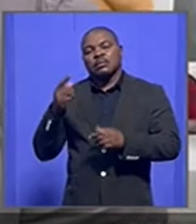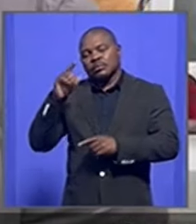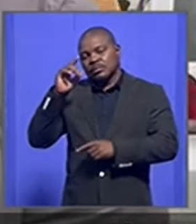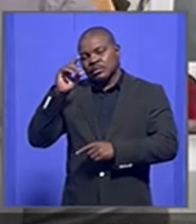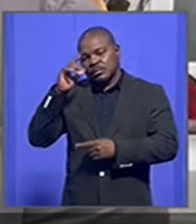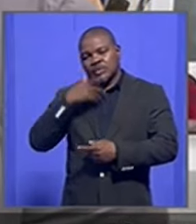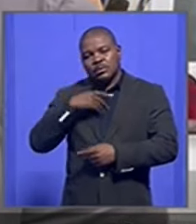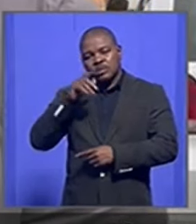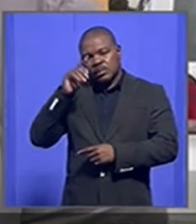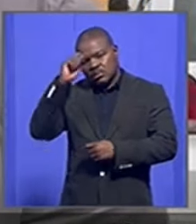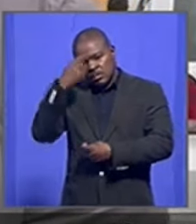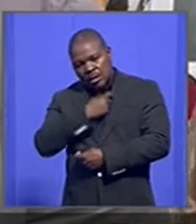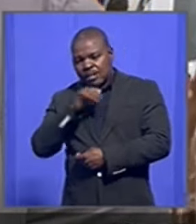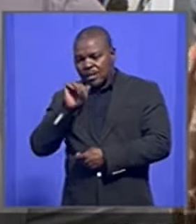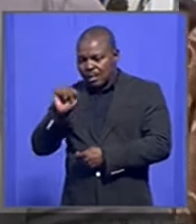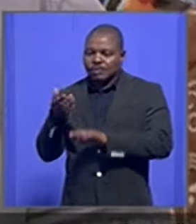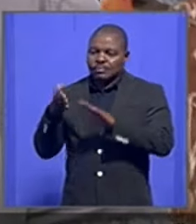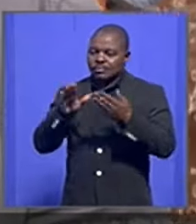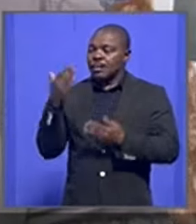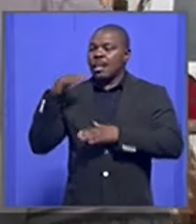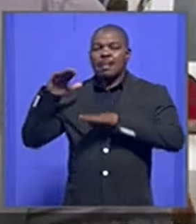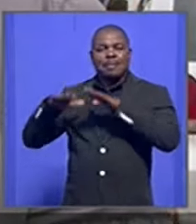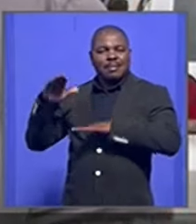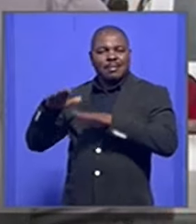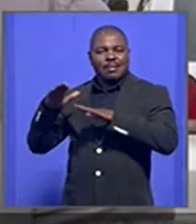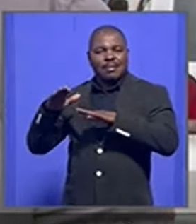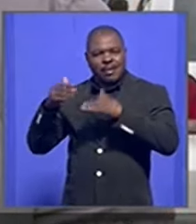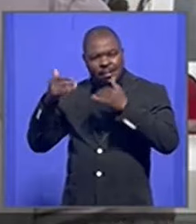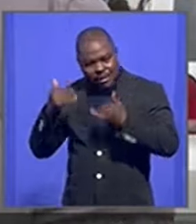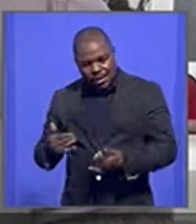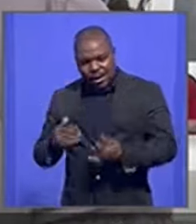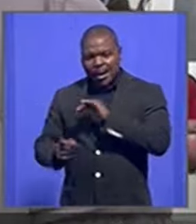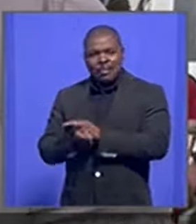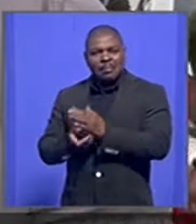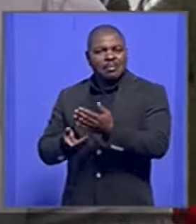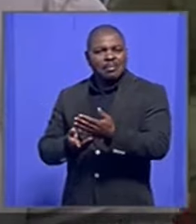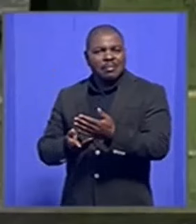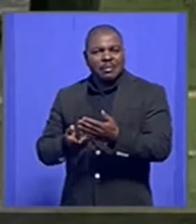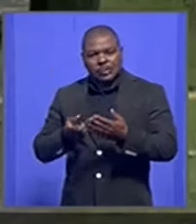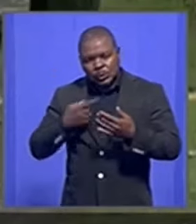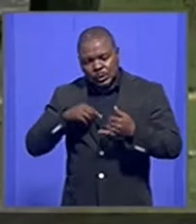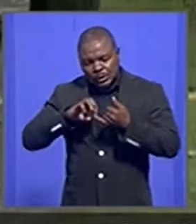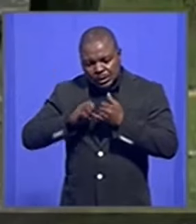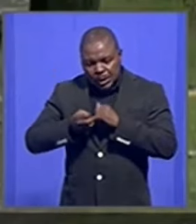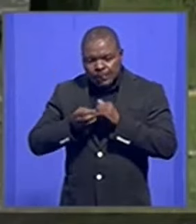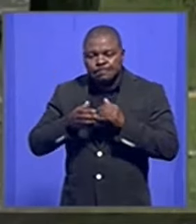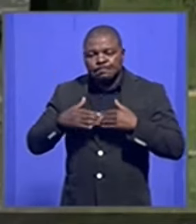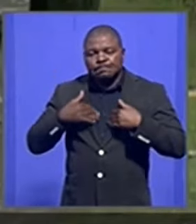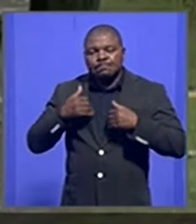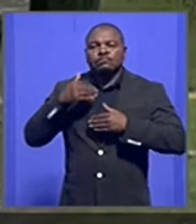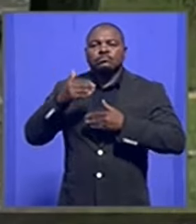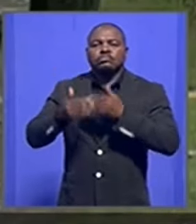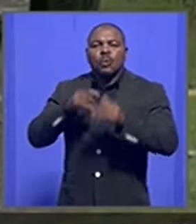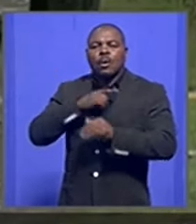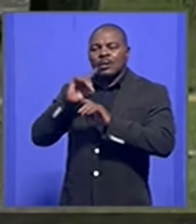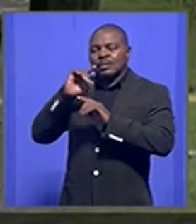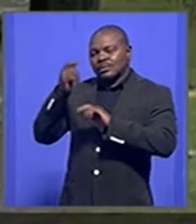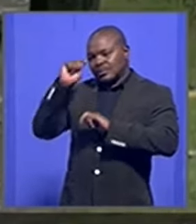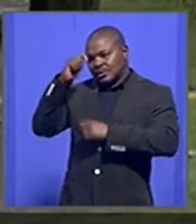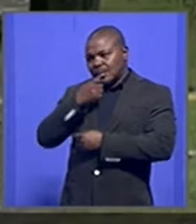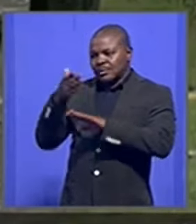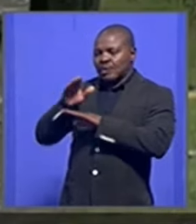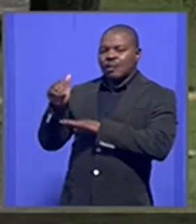April, we were burying his son, and now this. So we were still trying to recover from the loss of his son, and then now we come and